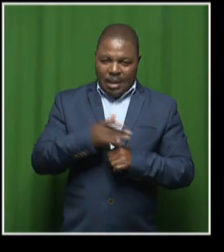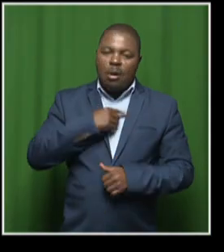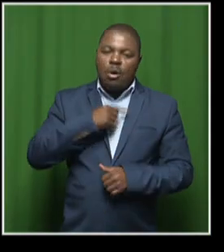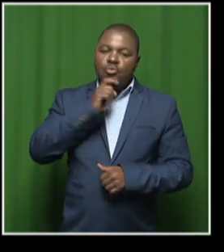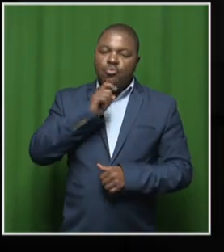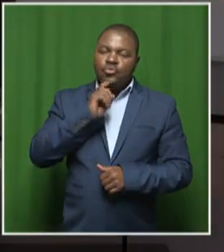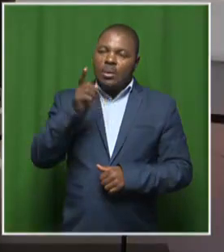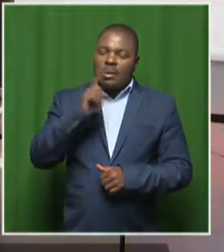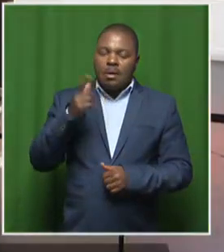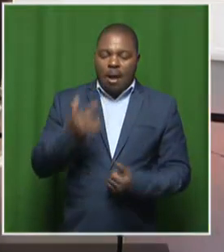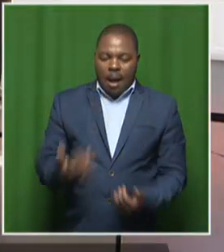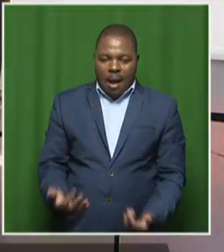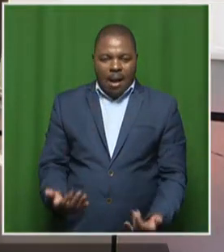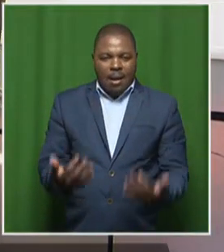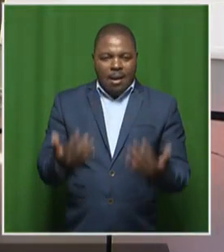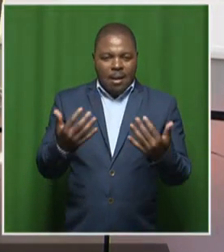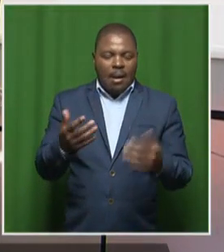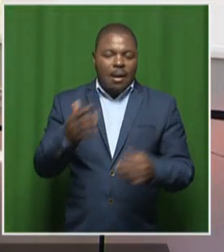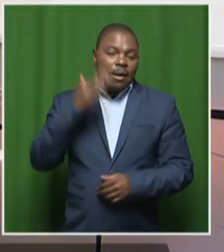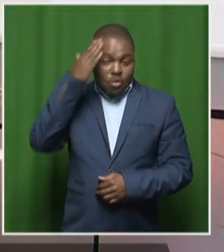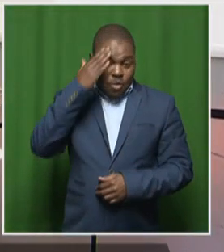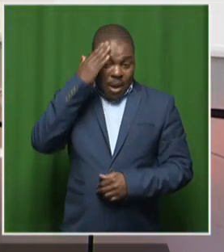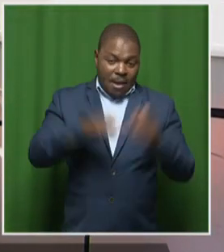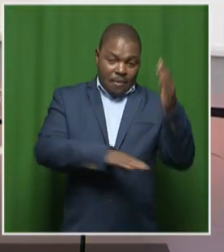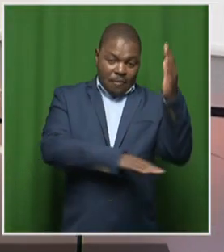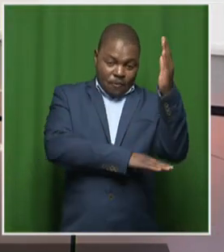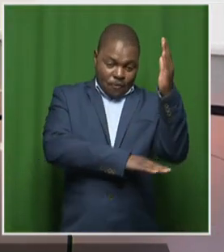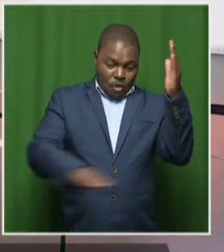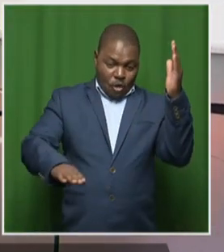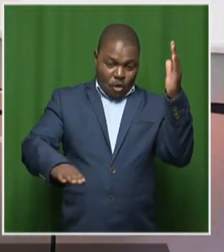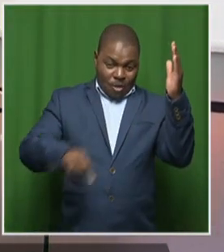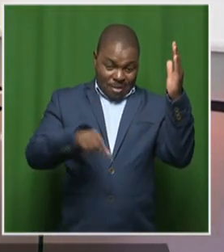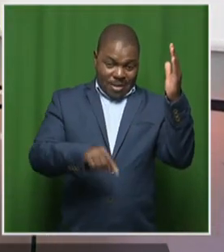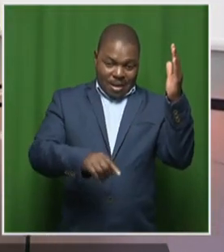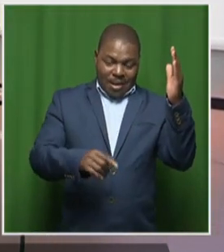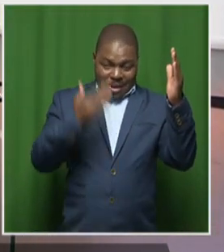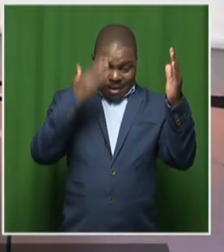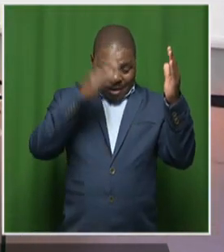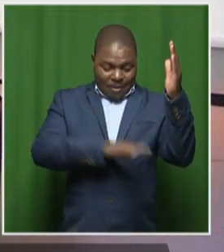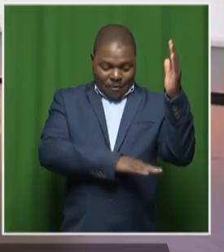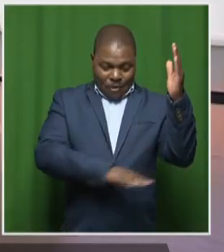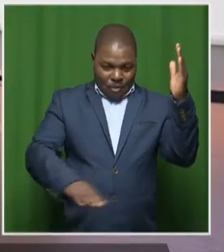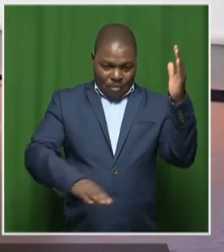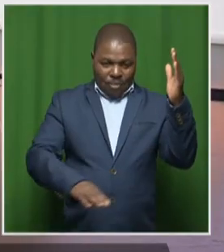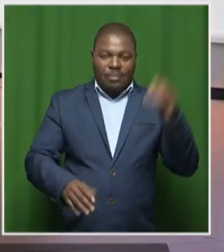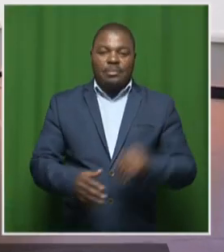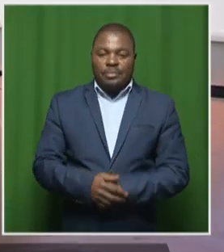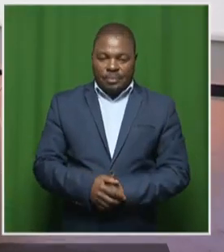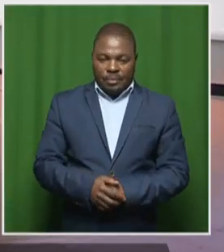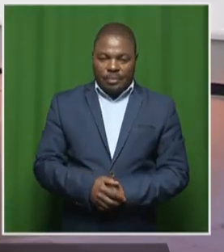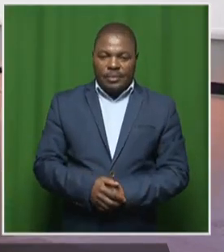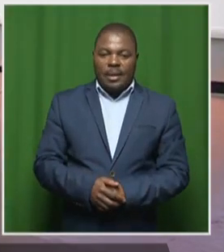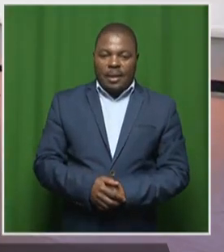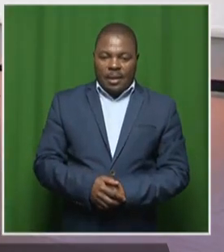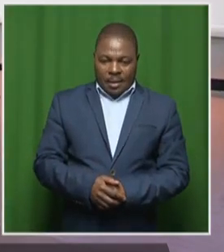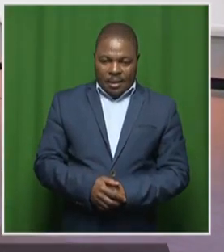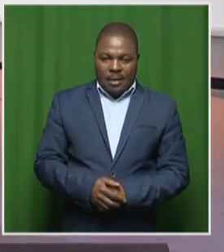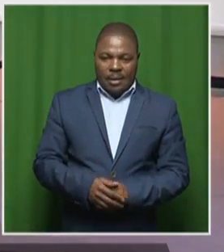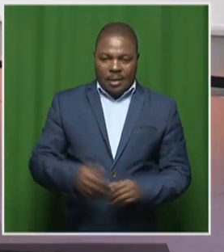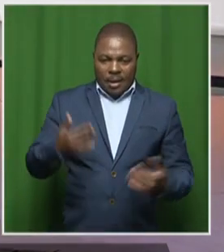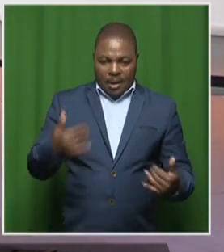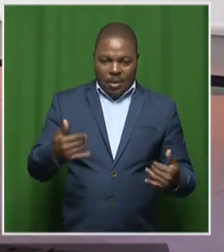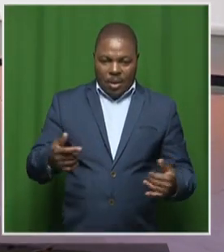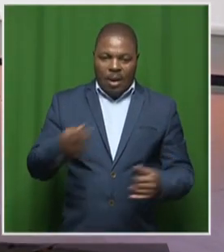the gray floor, which is now I needed to sweep the salt. So it's easier now to collect the salt because